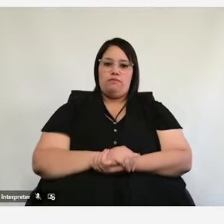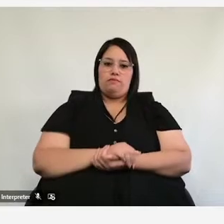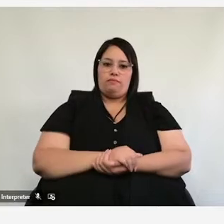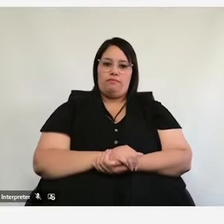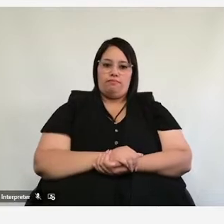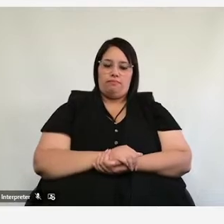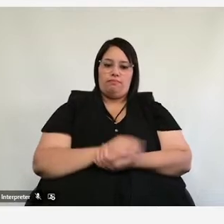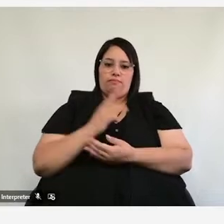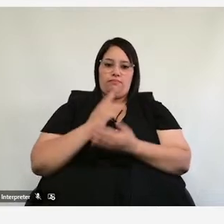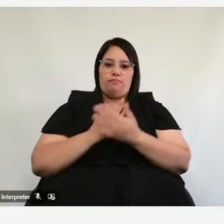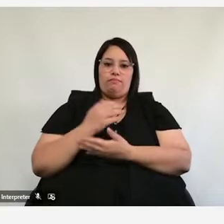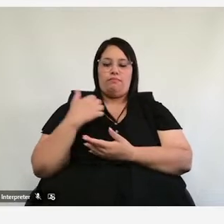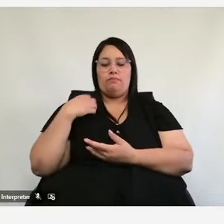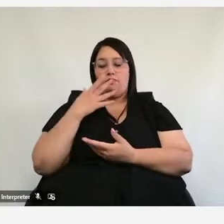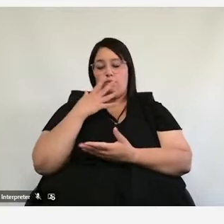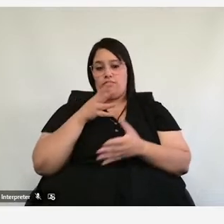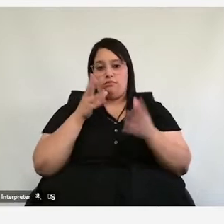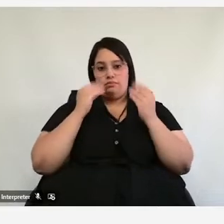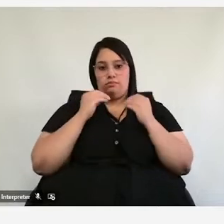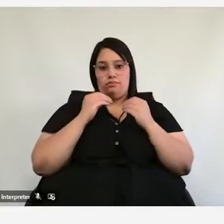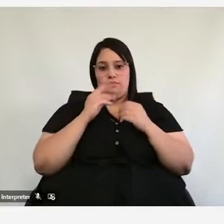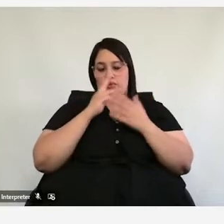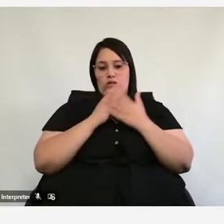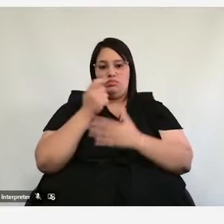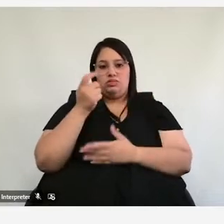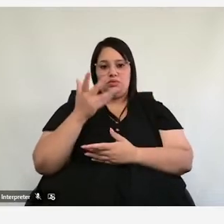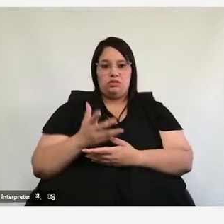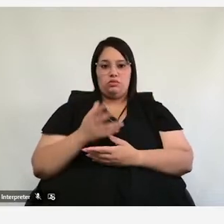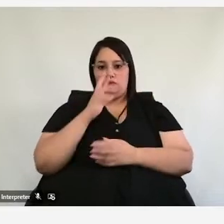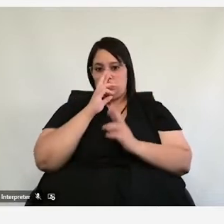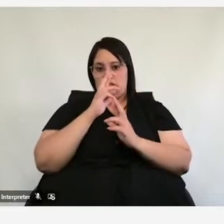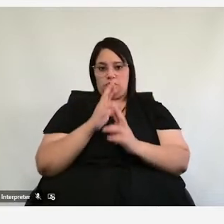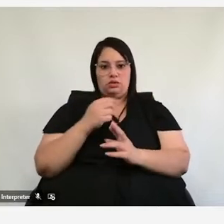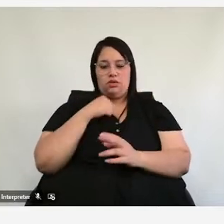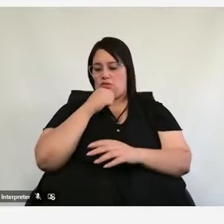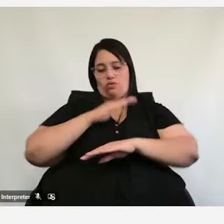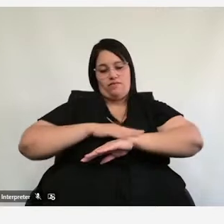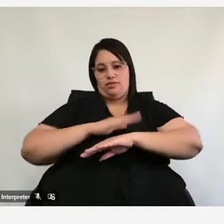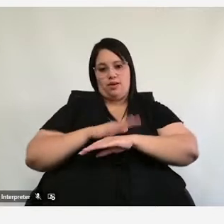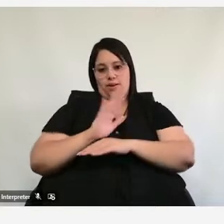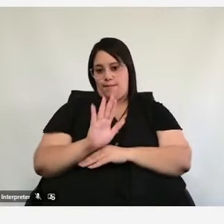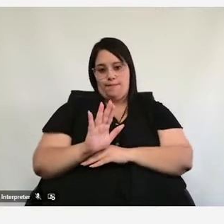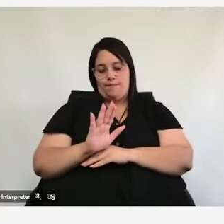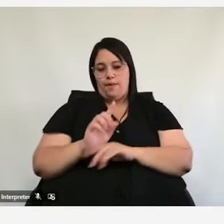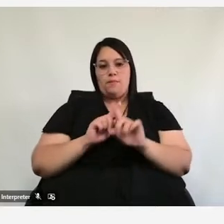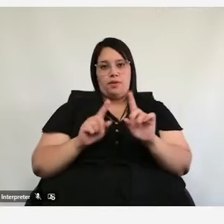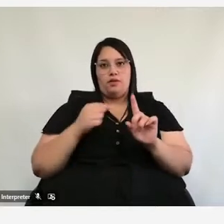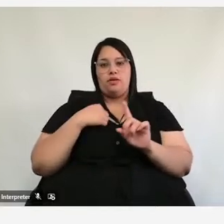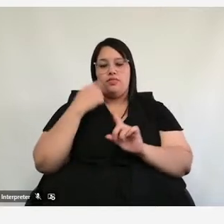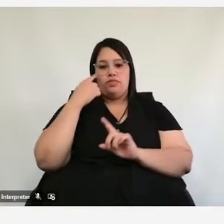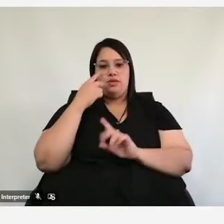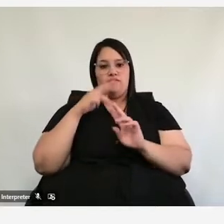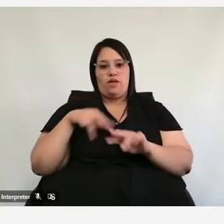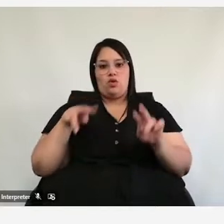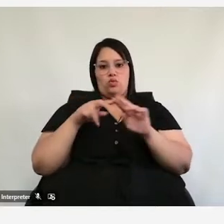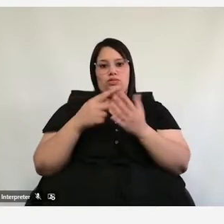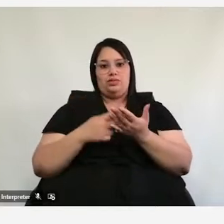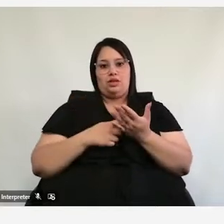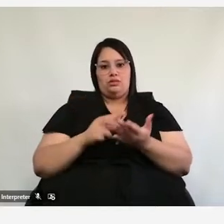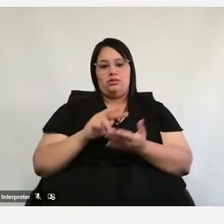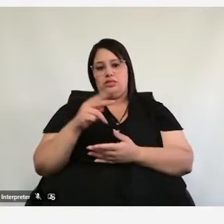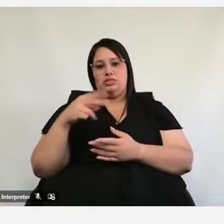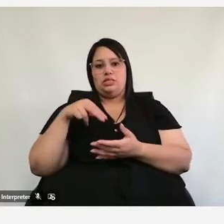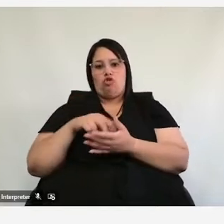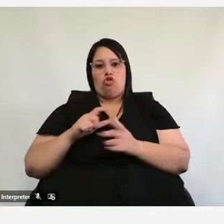Honourable Minister, are you prepared to take a question? Honourable Speaker, with respect, I don't have time, but I think it values the discussion in the standing